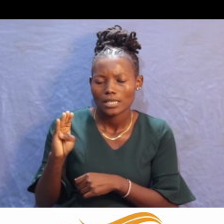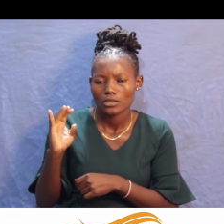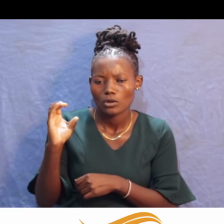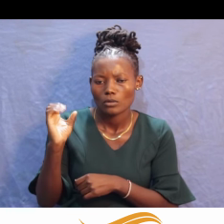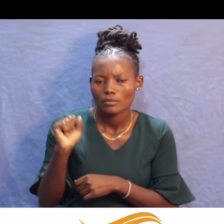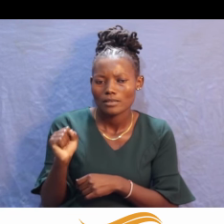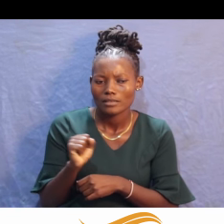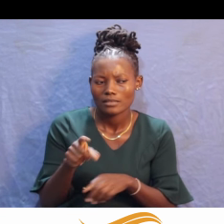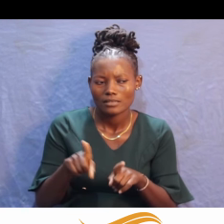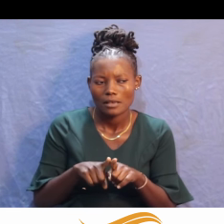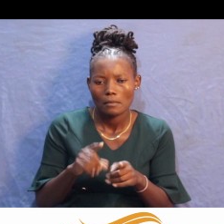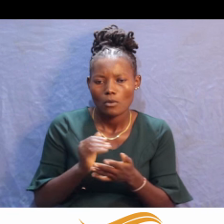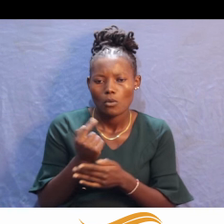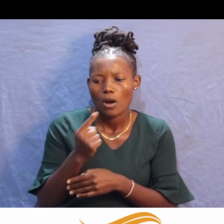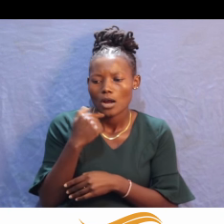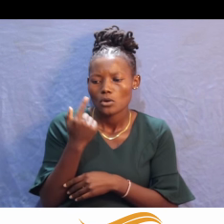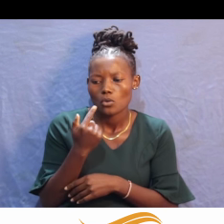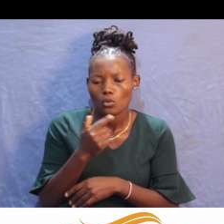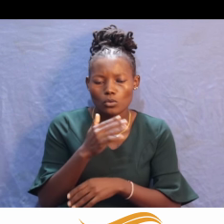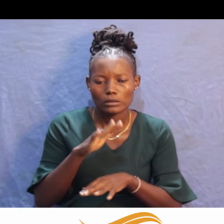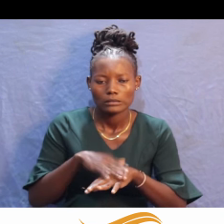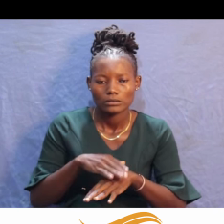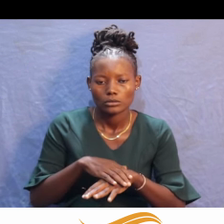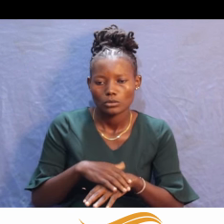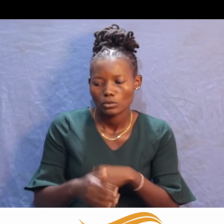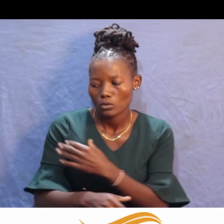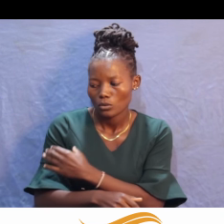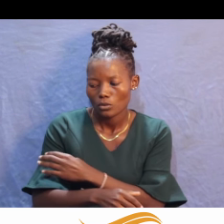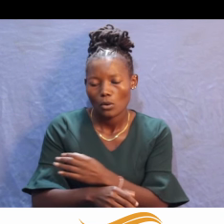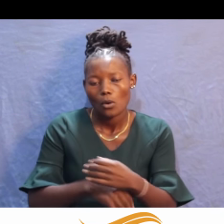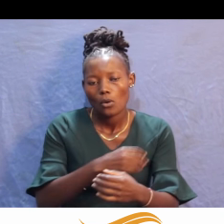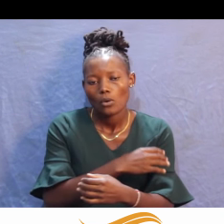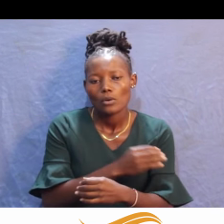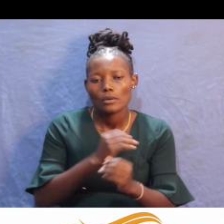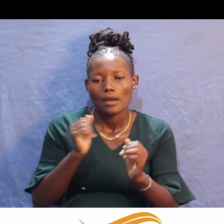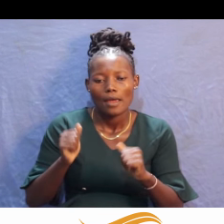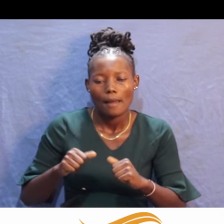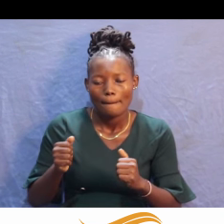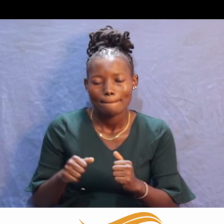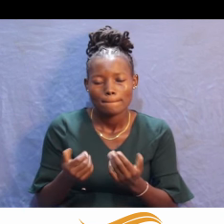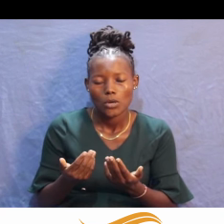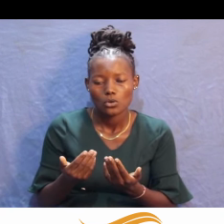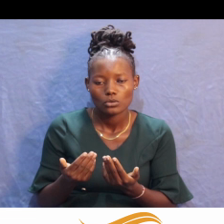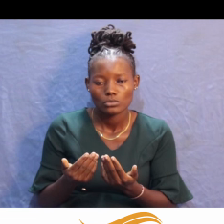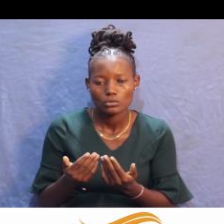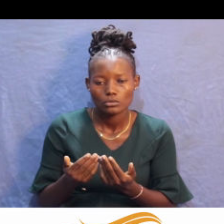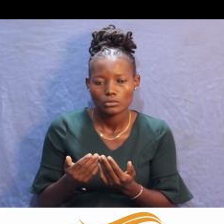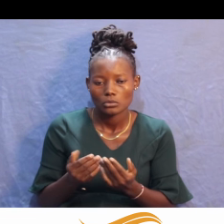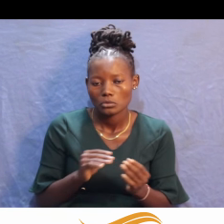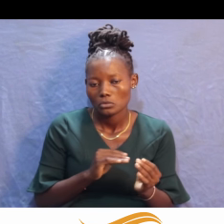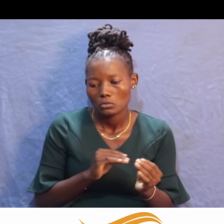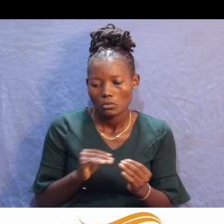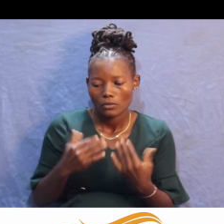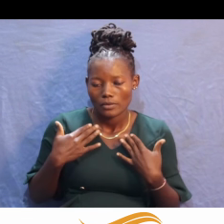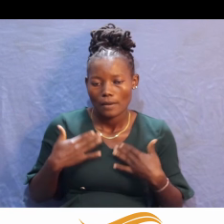is muscular, that has a good anaerobic capacity. It's able to short sprints and move that ball down the